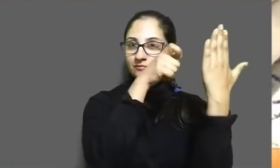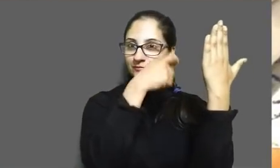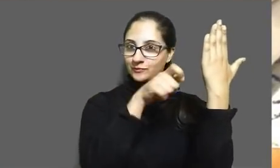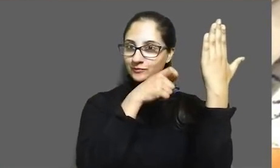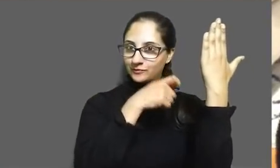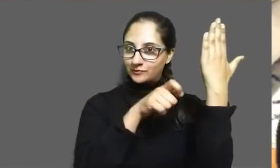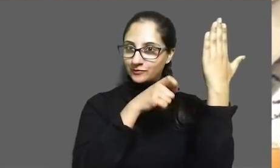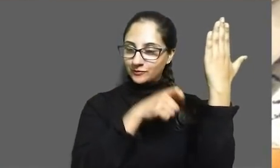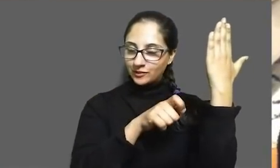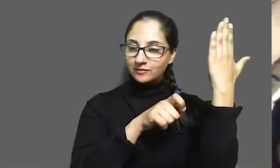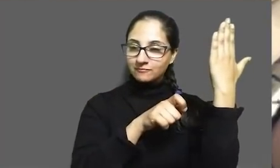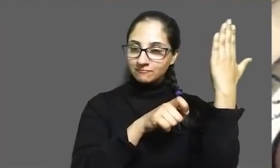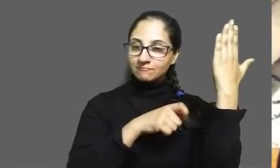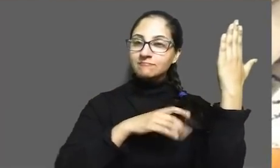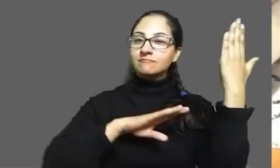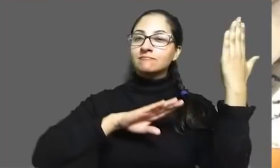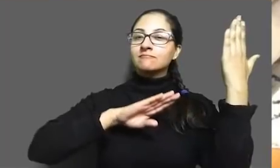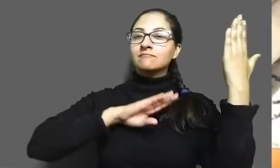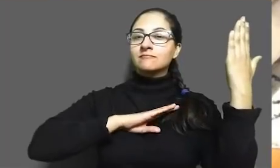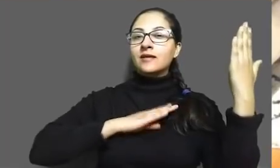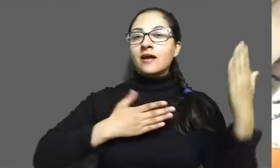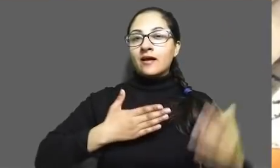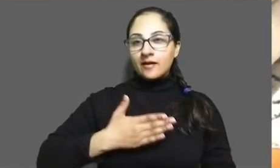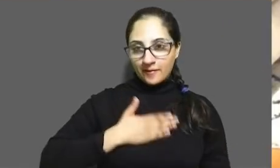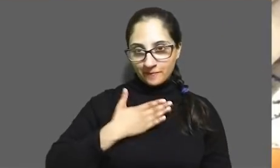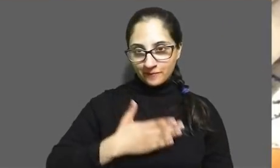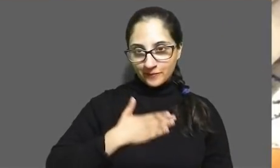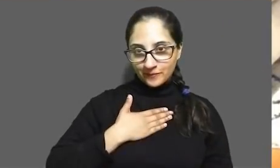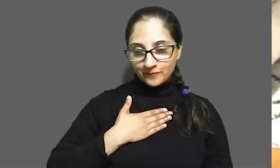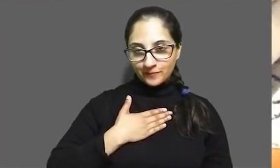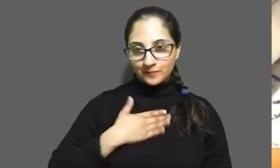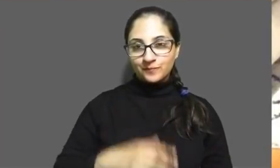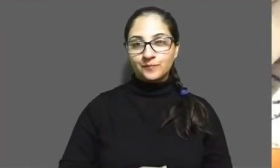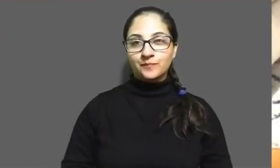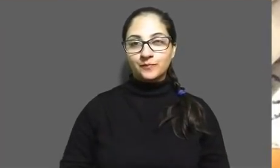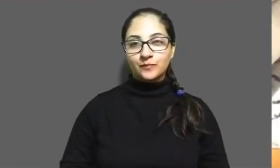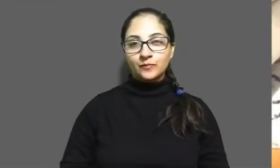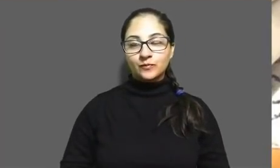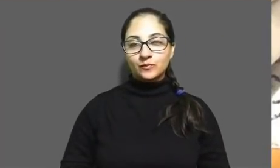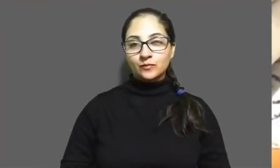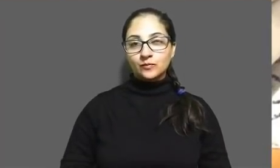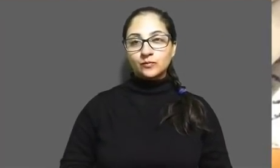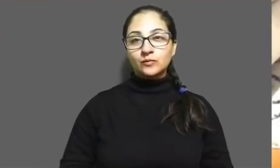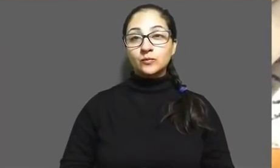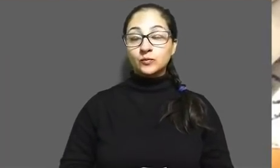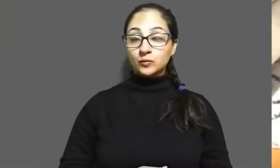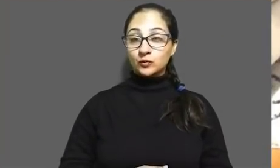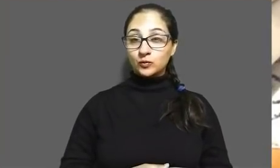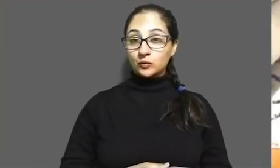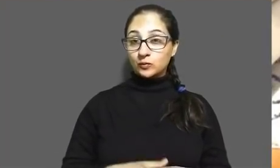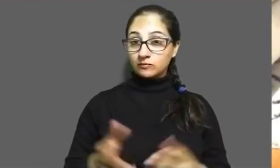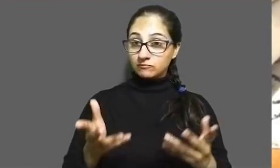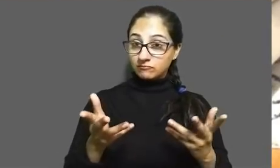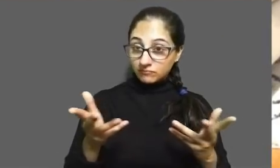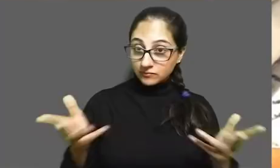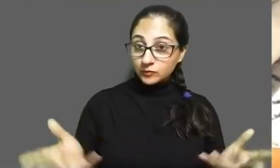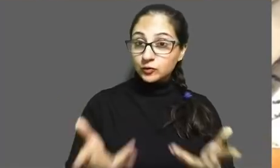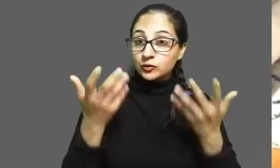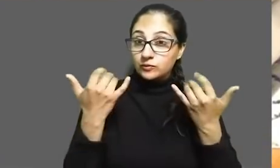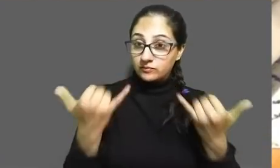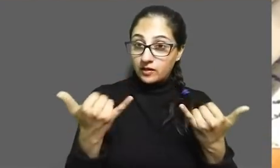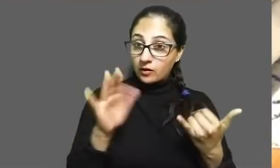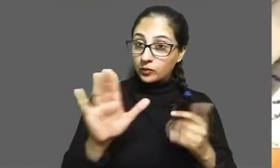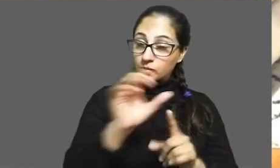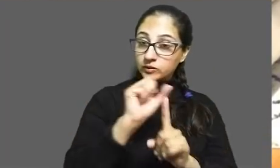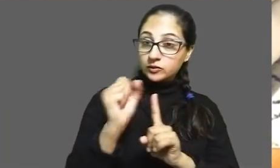joyfully crossing things off from my bucket list one at a time and living on purpose. So during